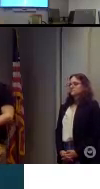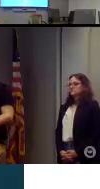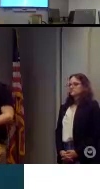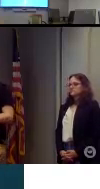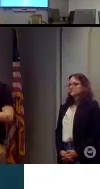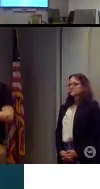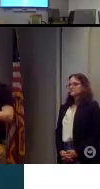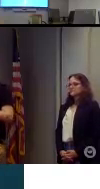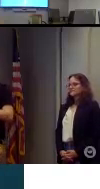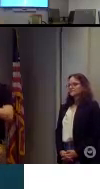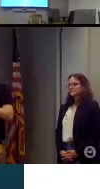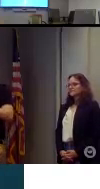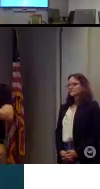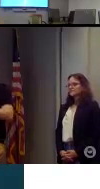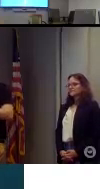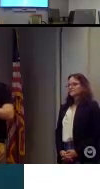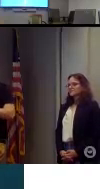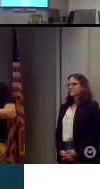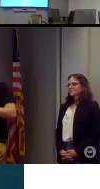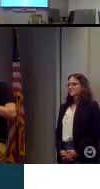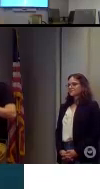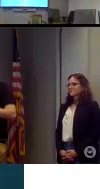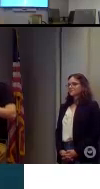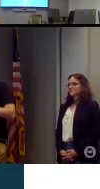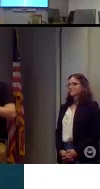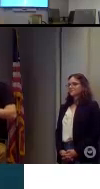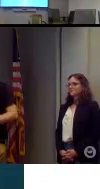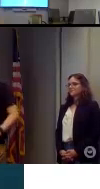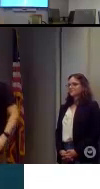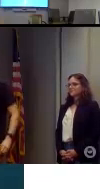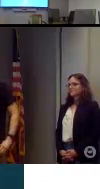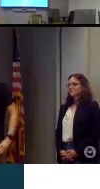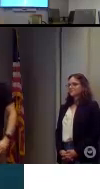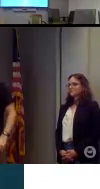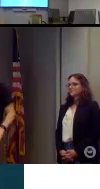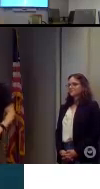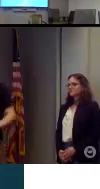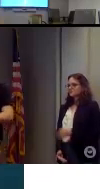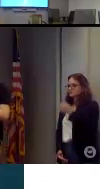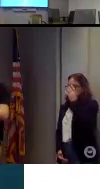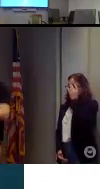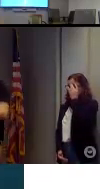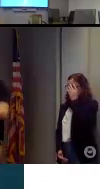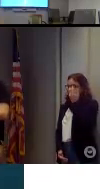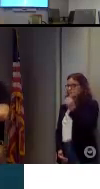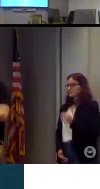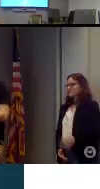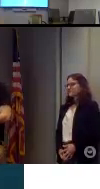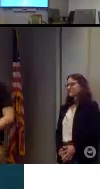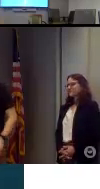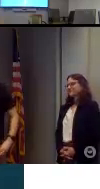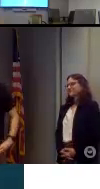a Baghdad-shaped space-time cube. And then within each one of these cells, as we can see in this beautiful